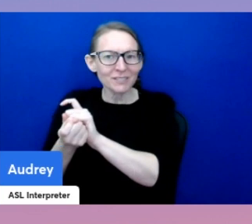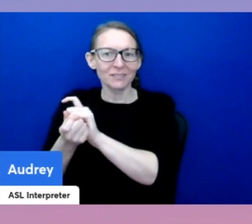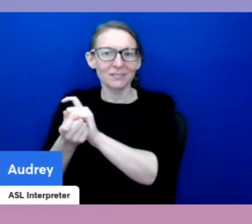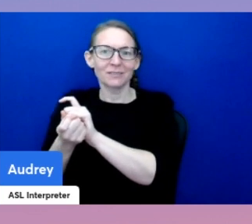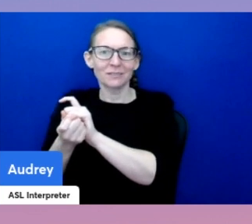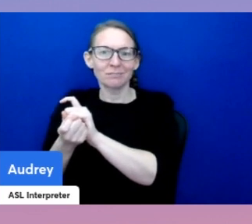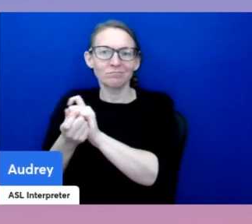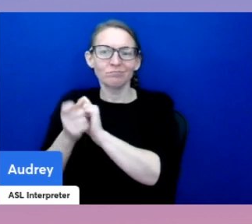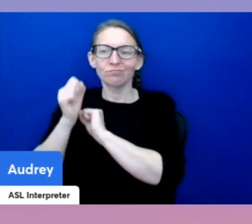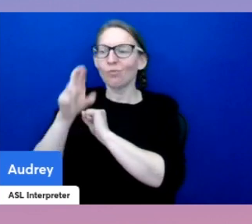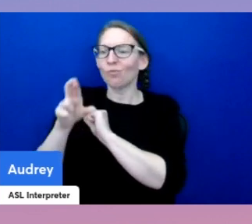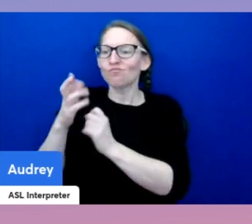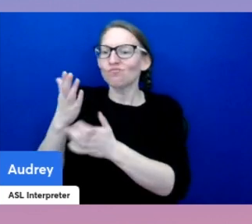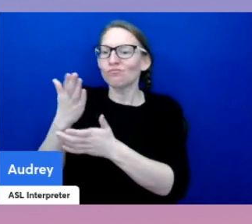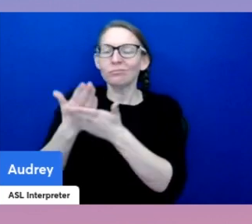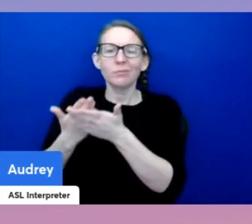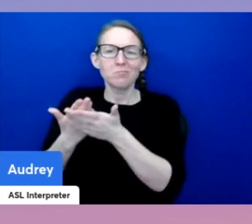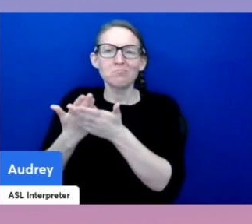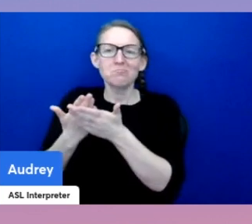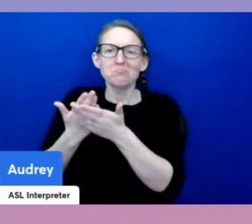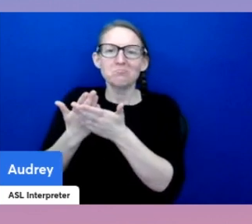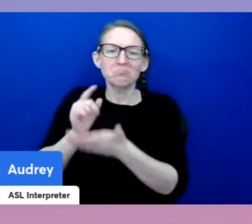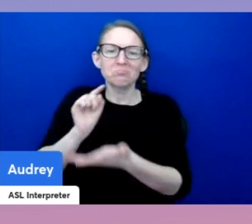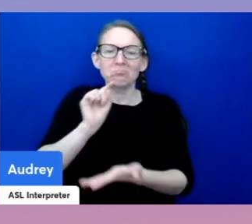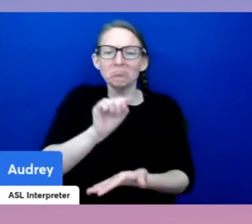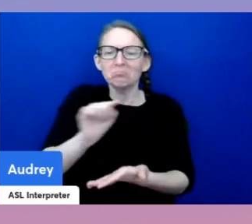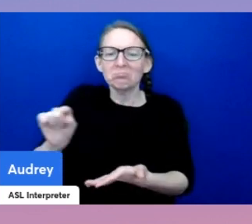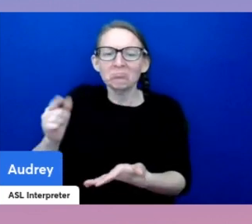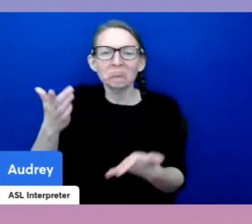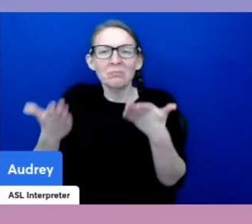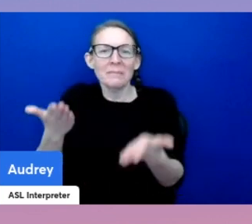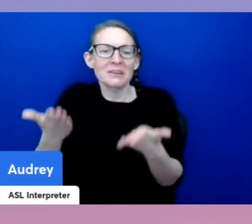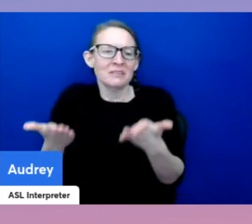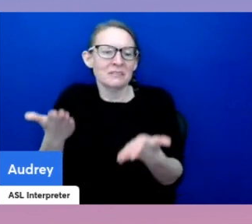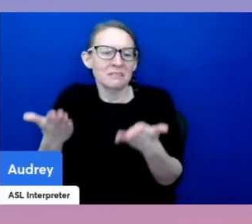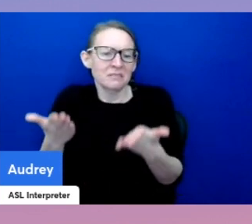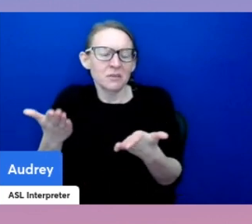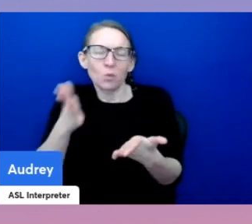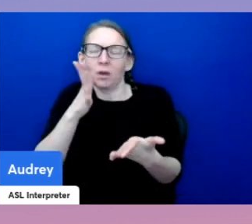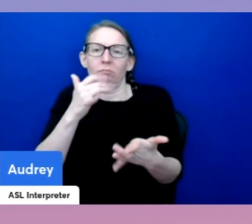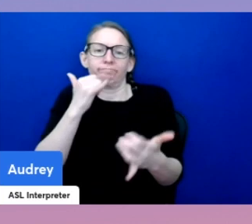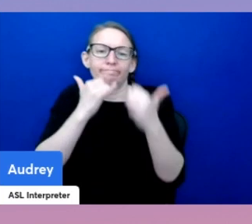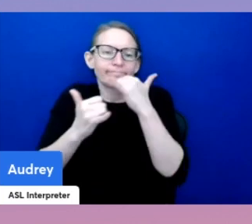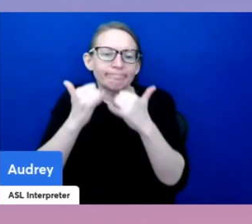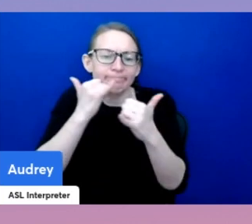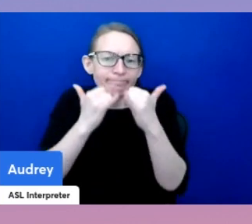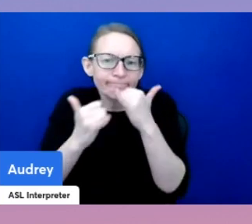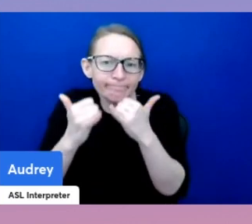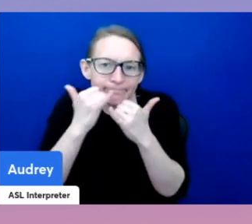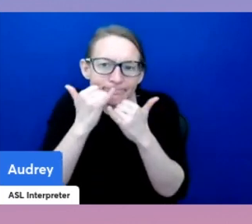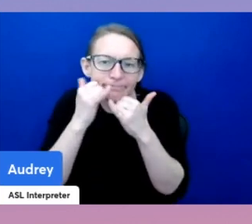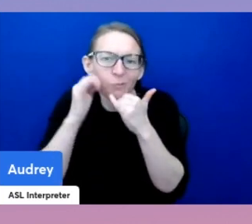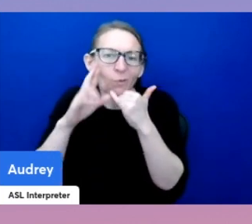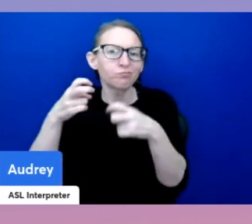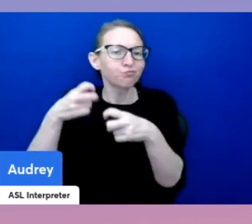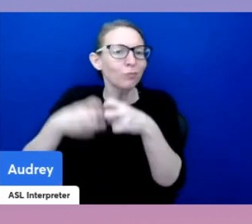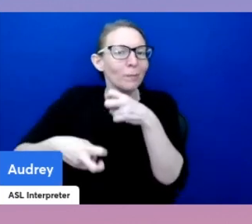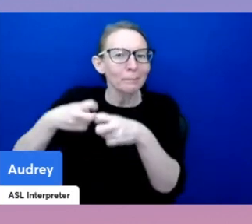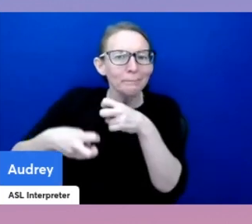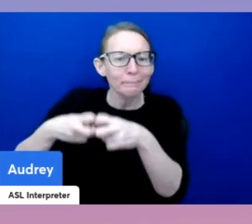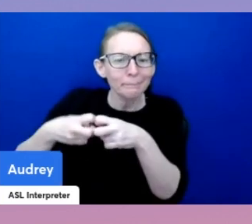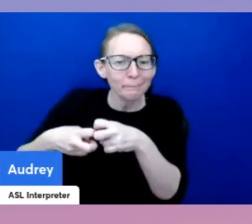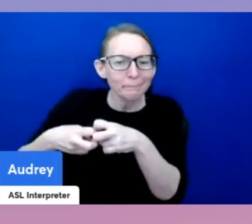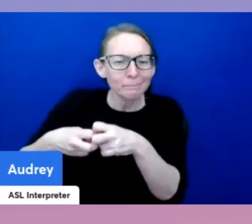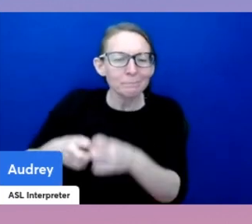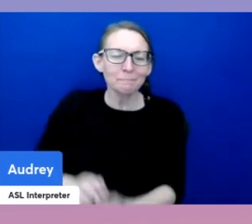some changes that maybe will make any mistakes or any problems.